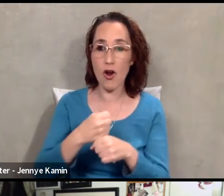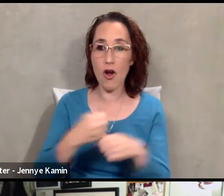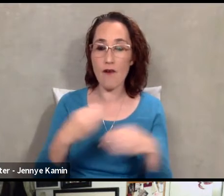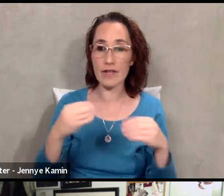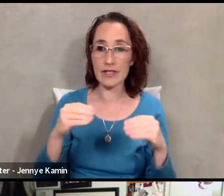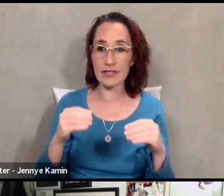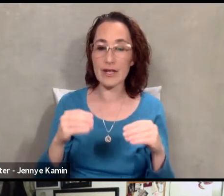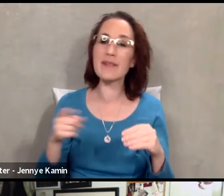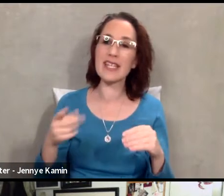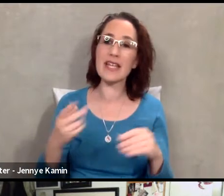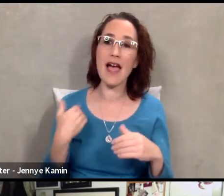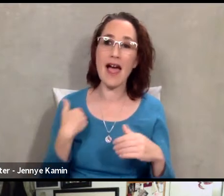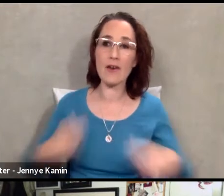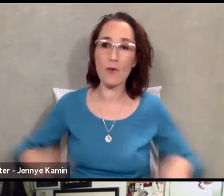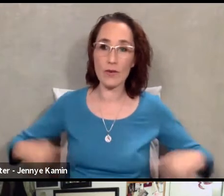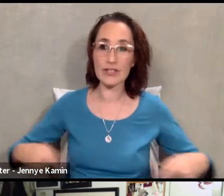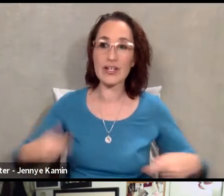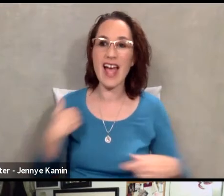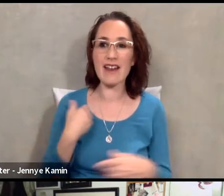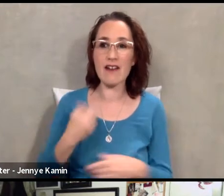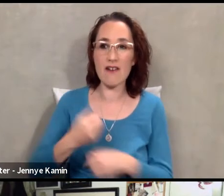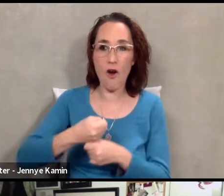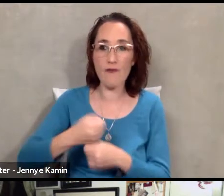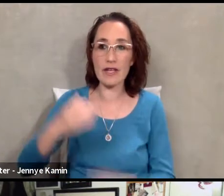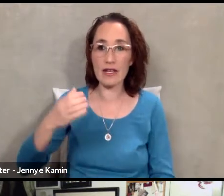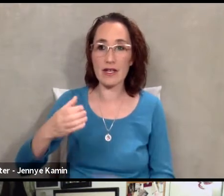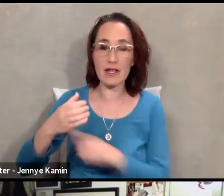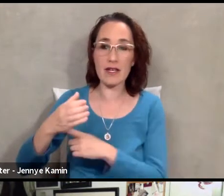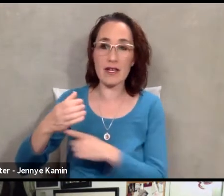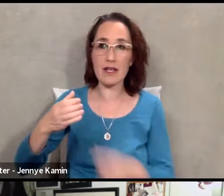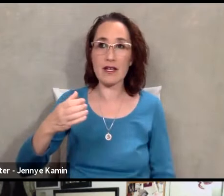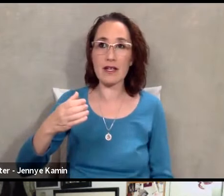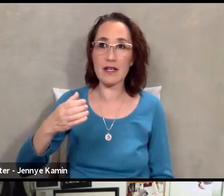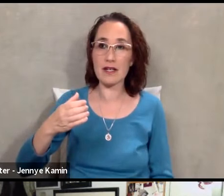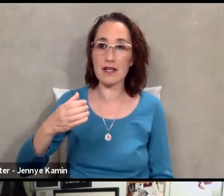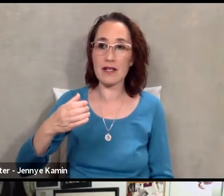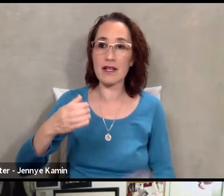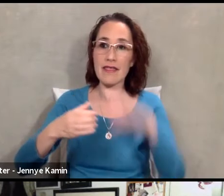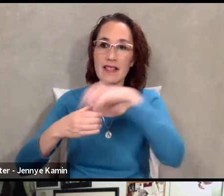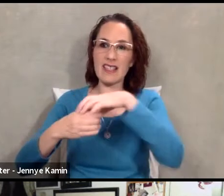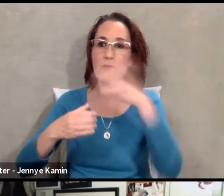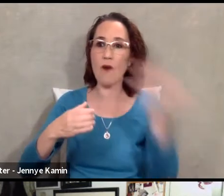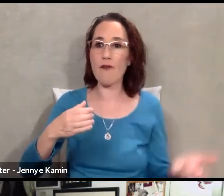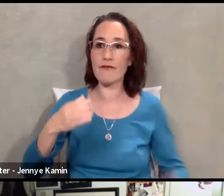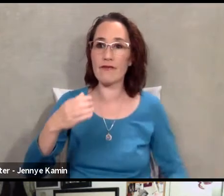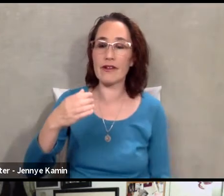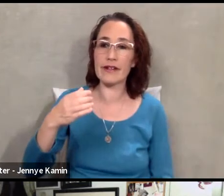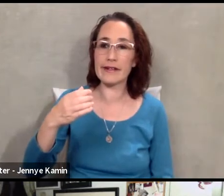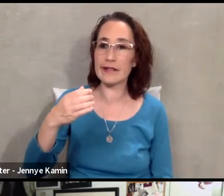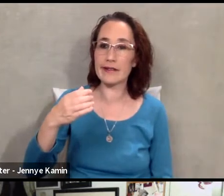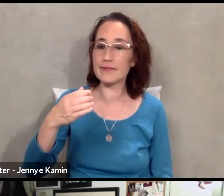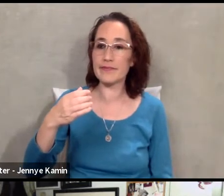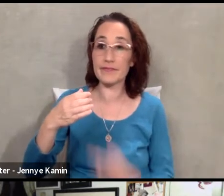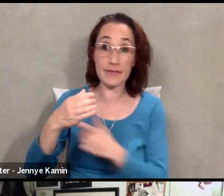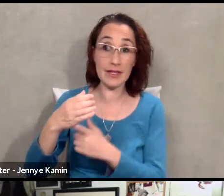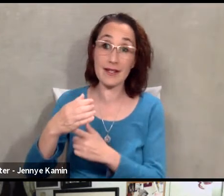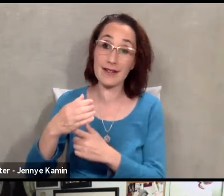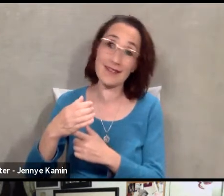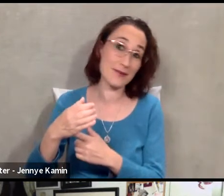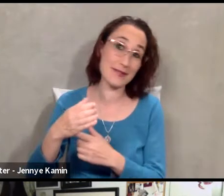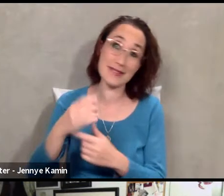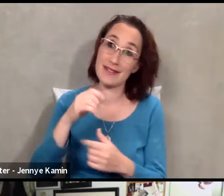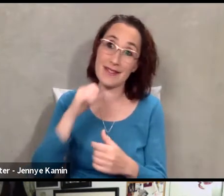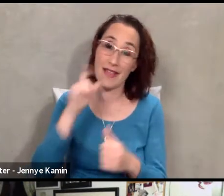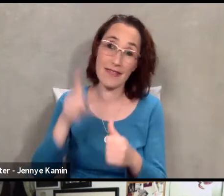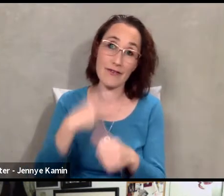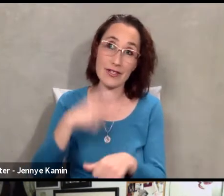having a cup of coffee as he's leaving the coffee shop, and the lid was off. And not for the first time, this guy came